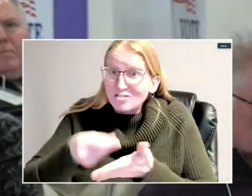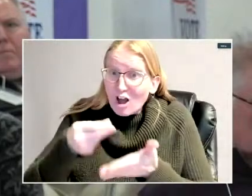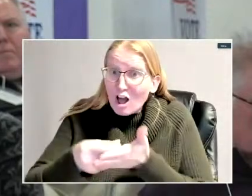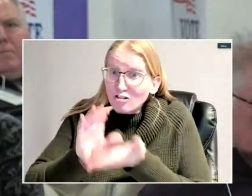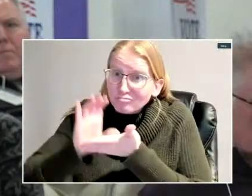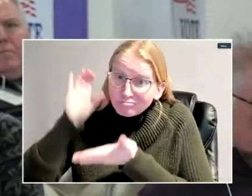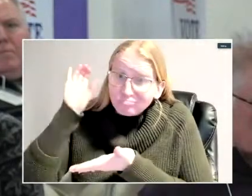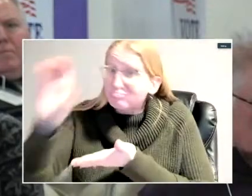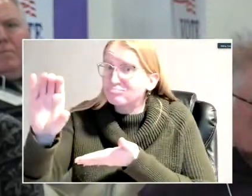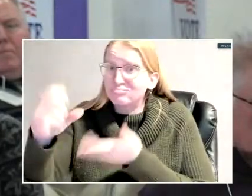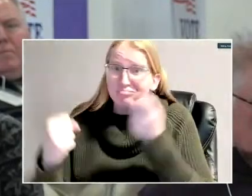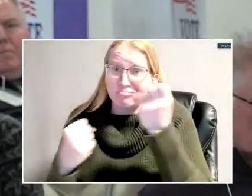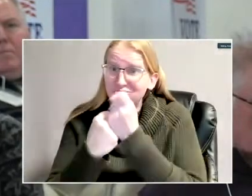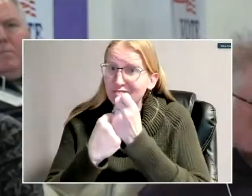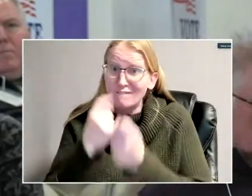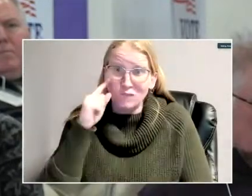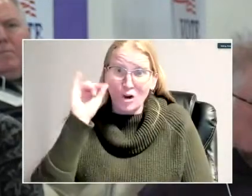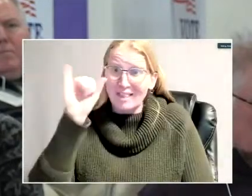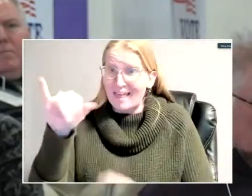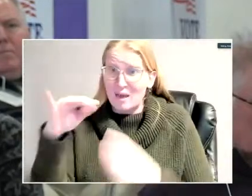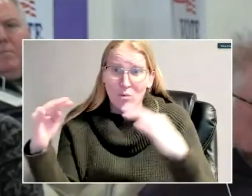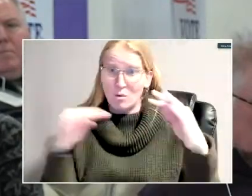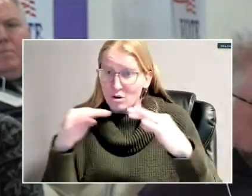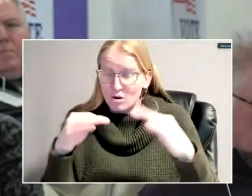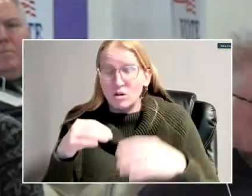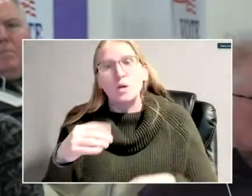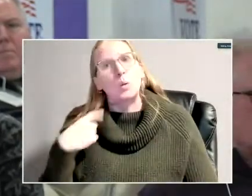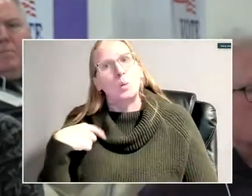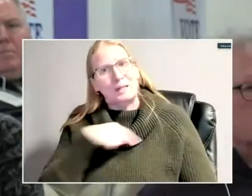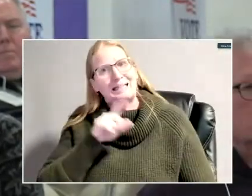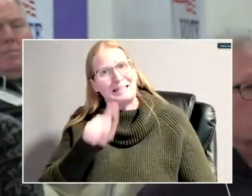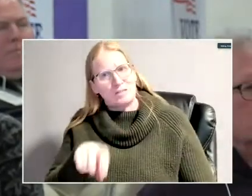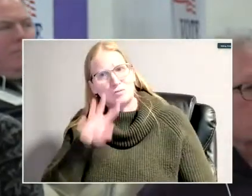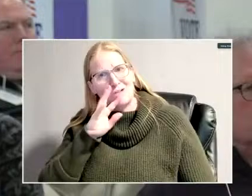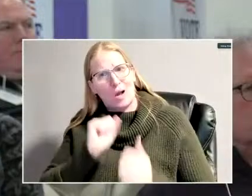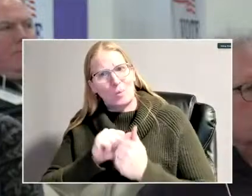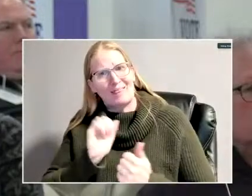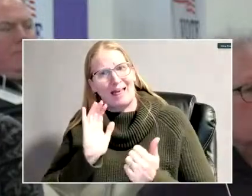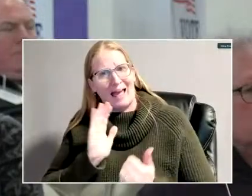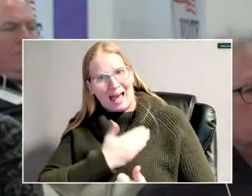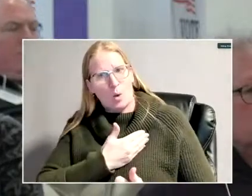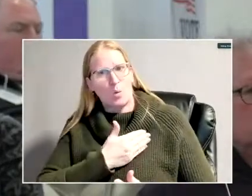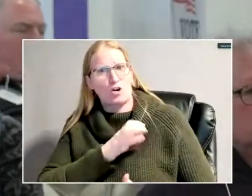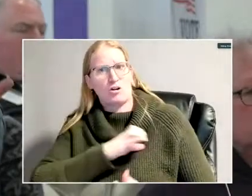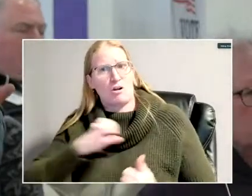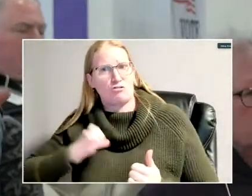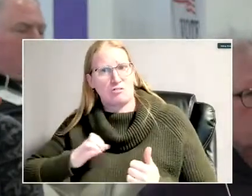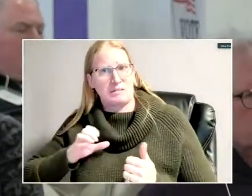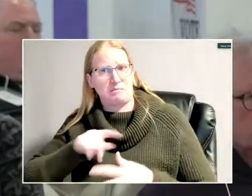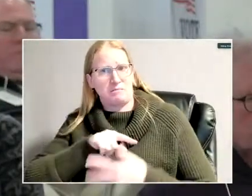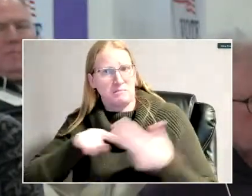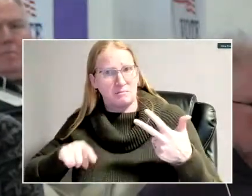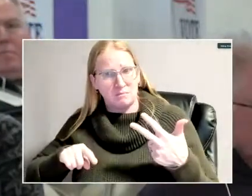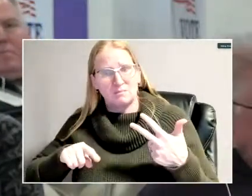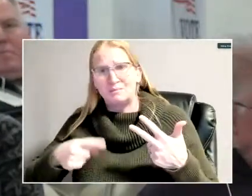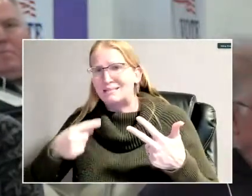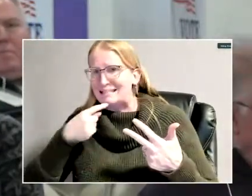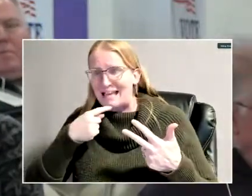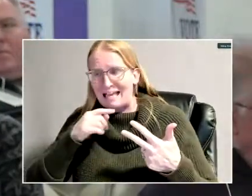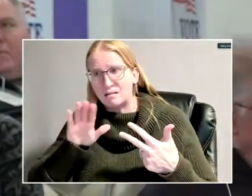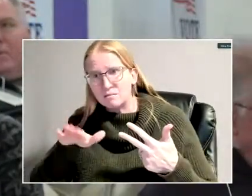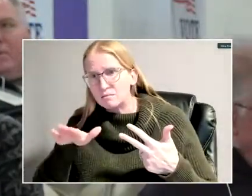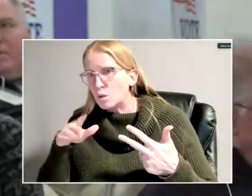dollars and talk to our Congressional Delegation to as you say we have their backs and